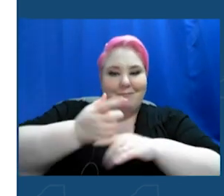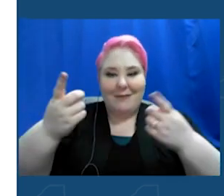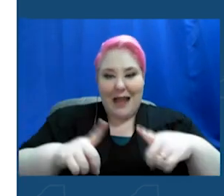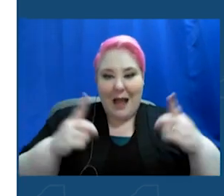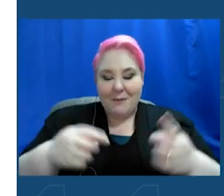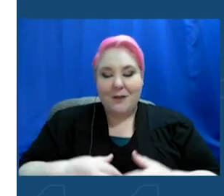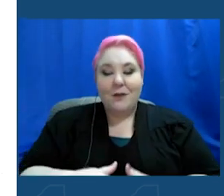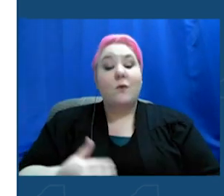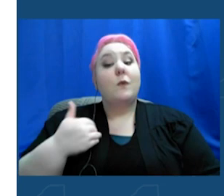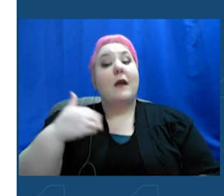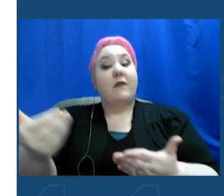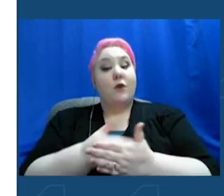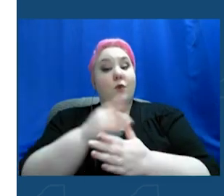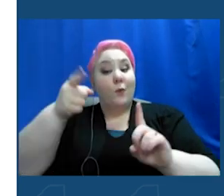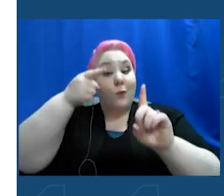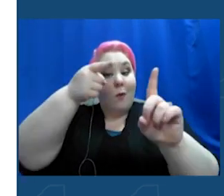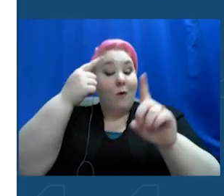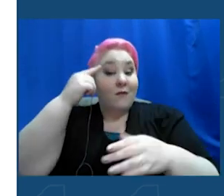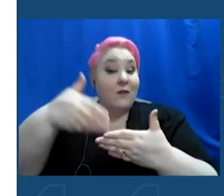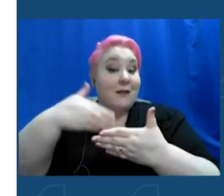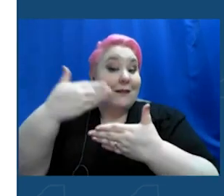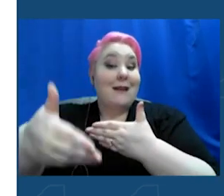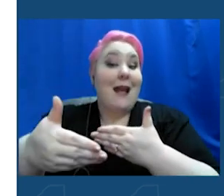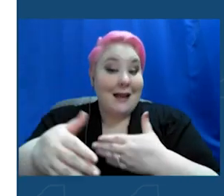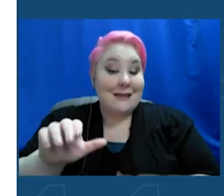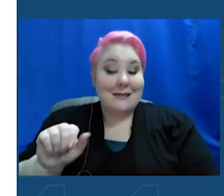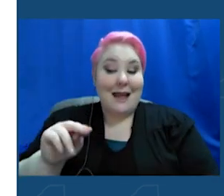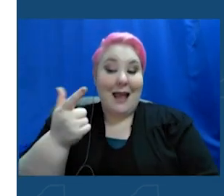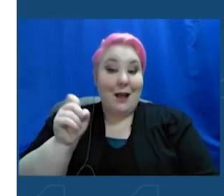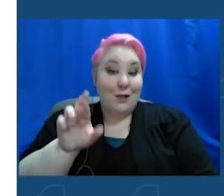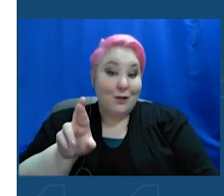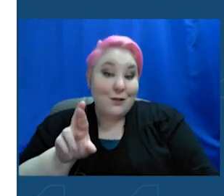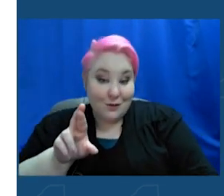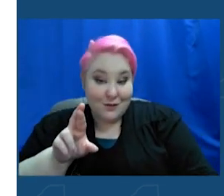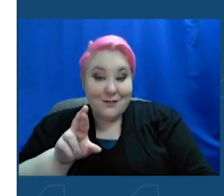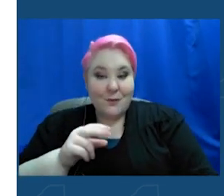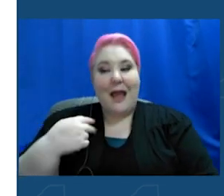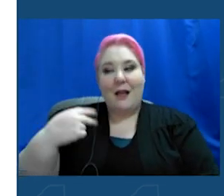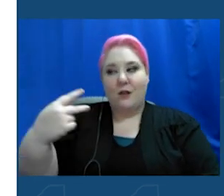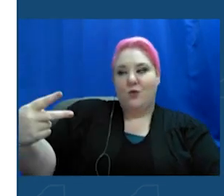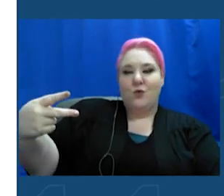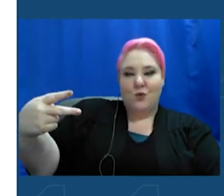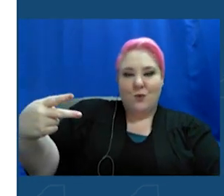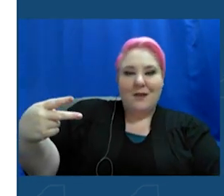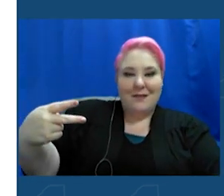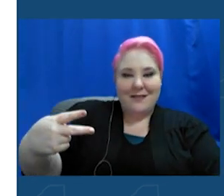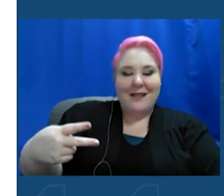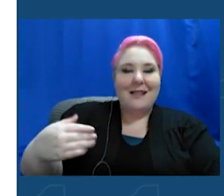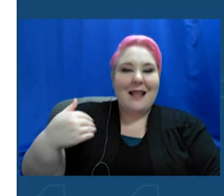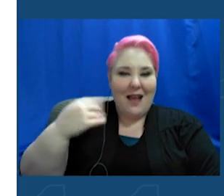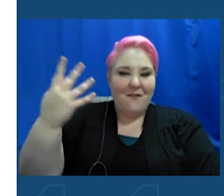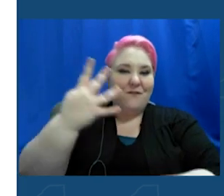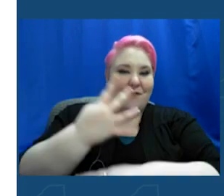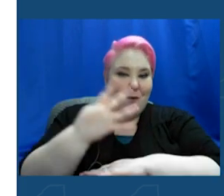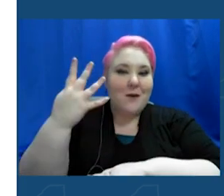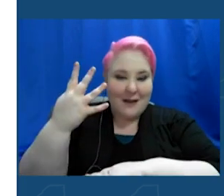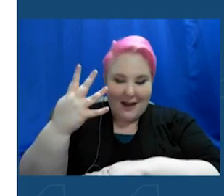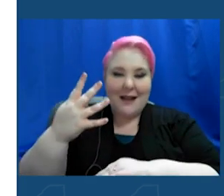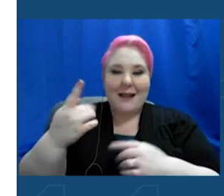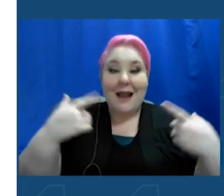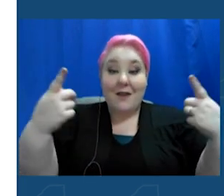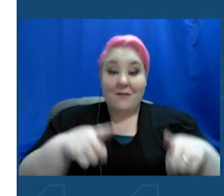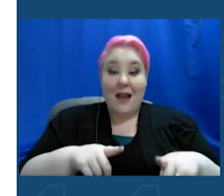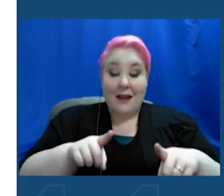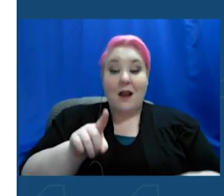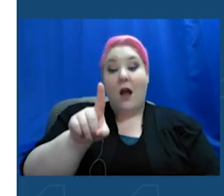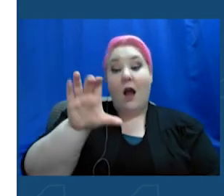the next angler to do. We had 2 anglers that came up with a 4-day event of 100-pound or